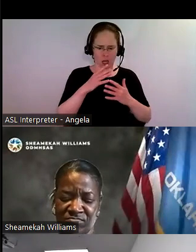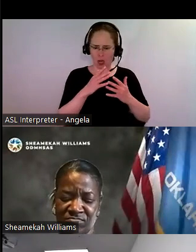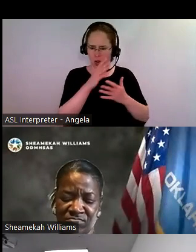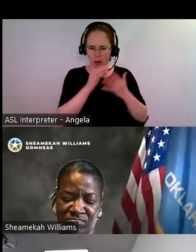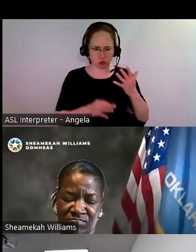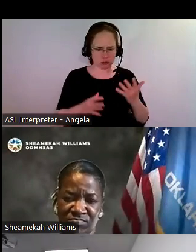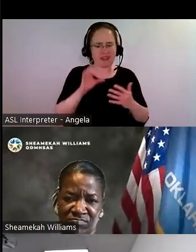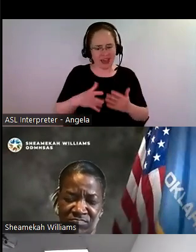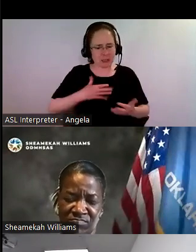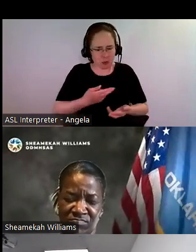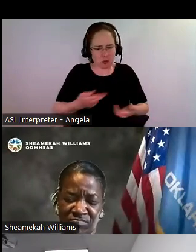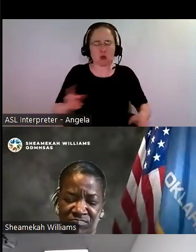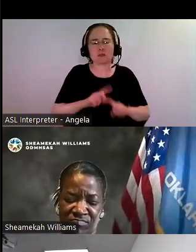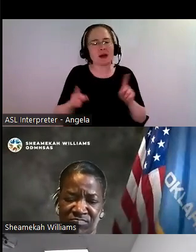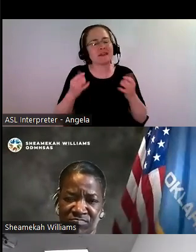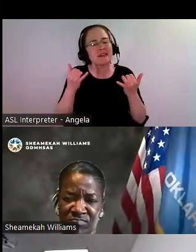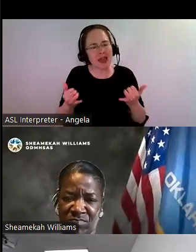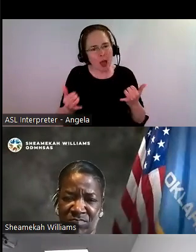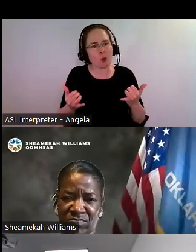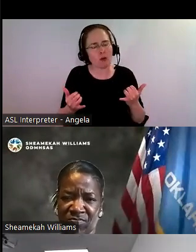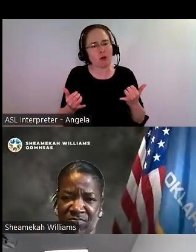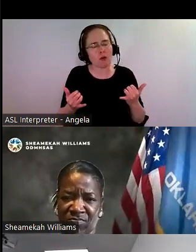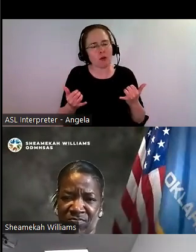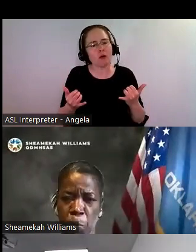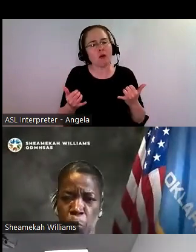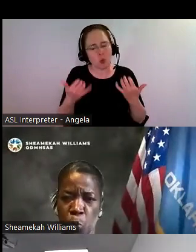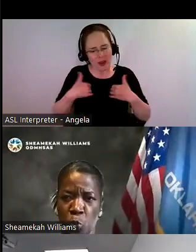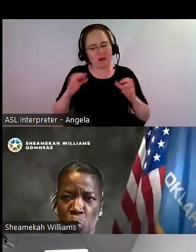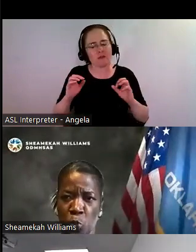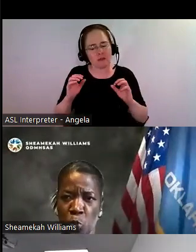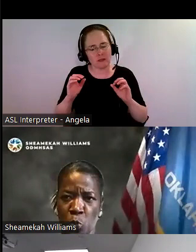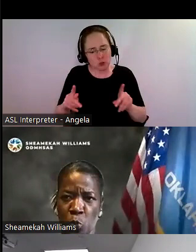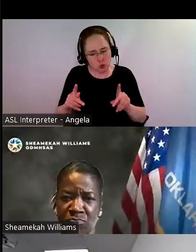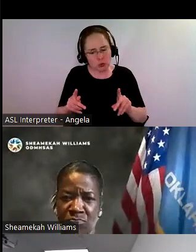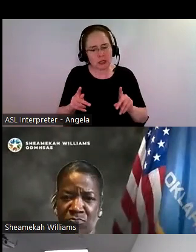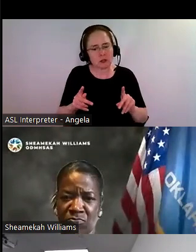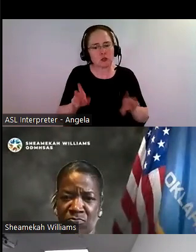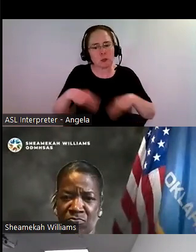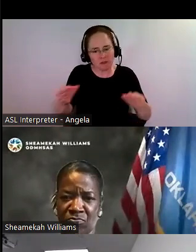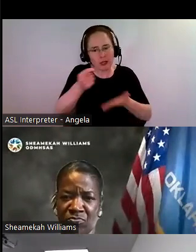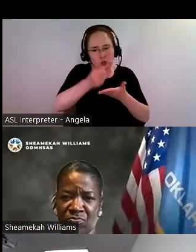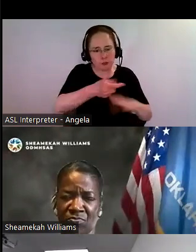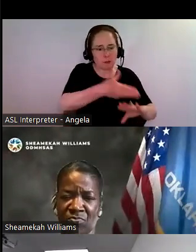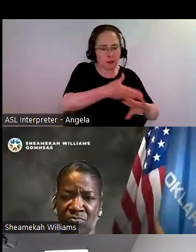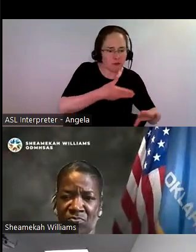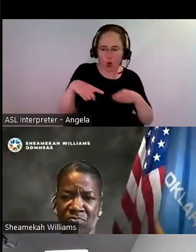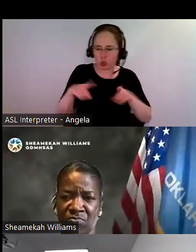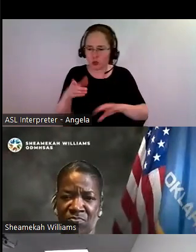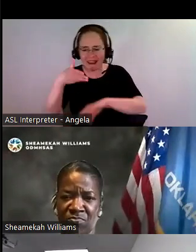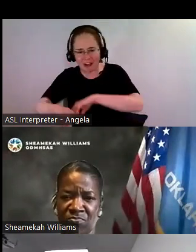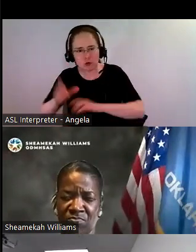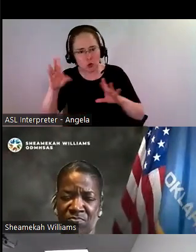gave them the ability to orchestrate that treatment for our families before, during, and after a crisis to be able to help